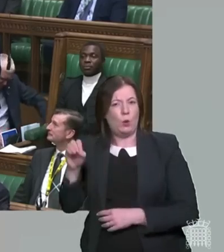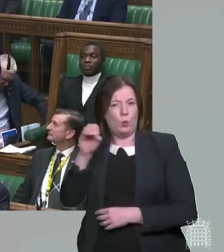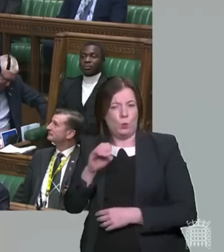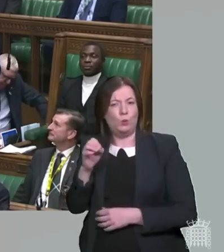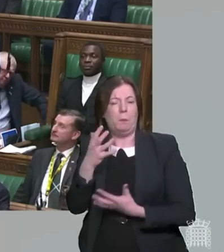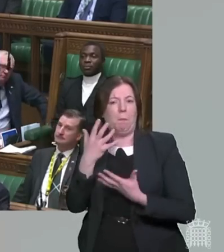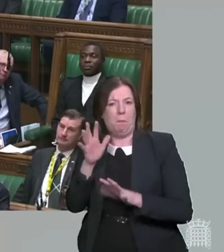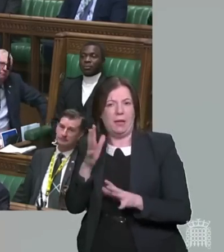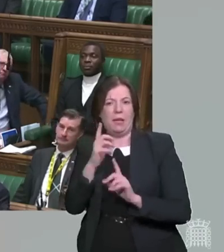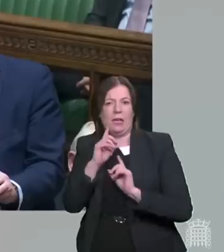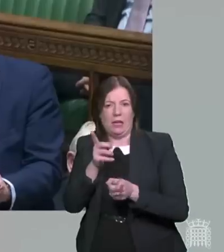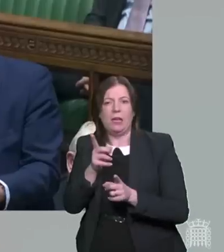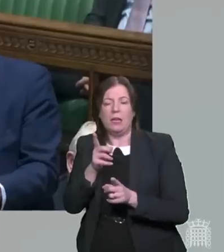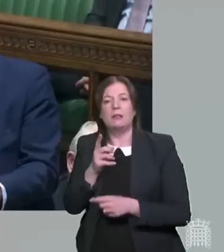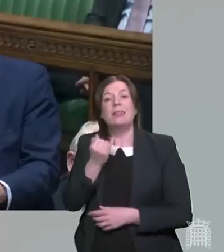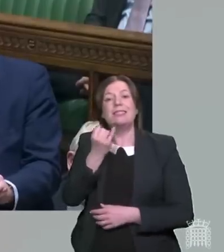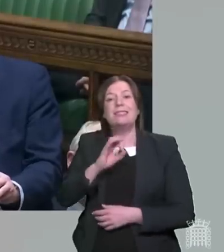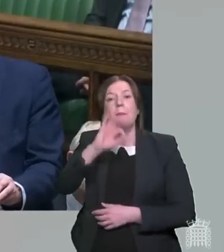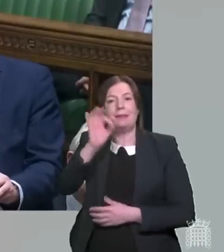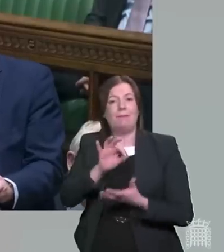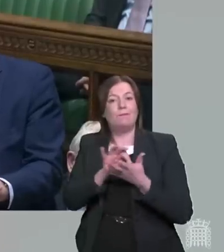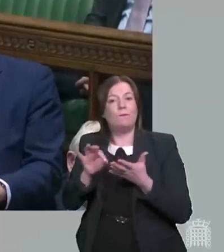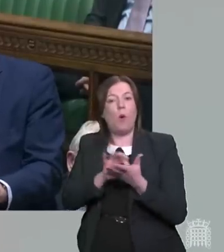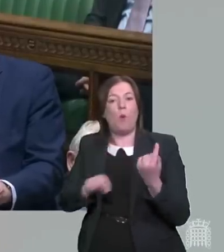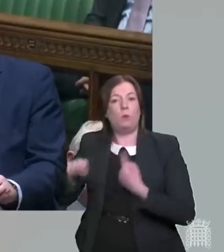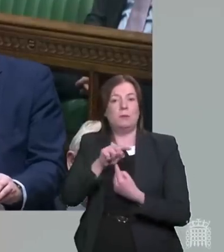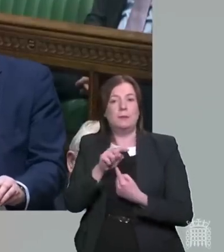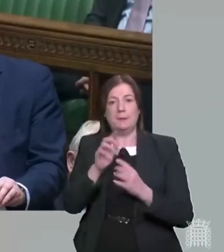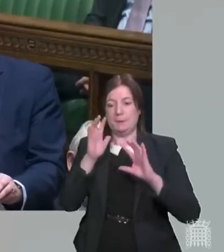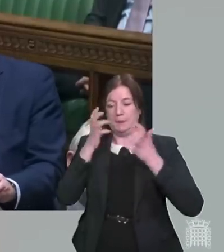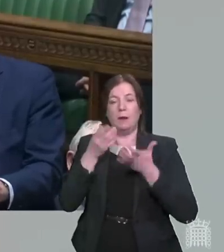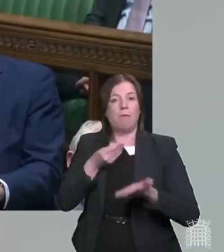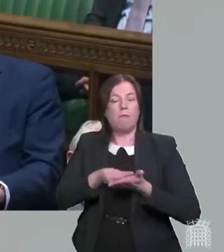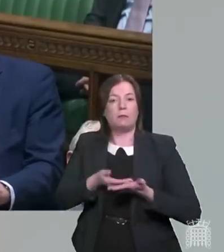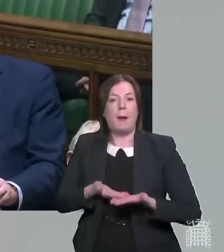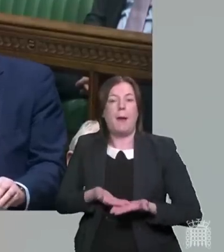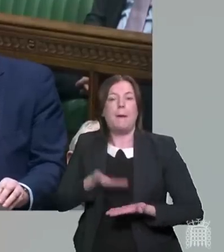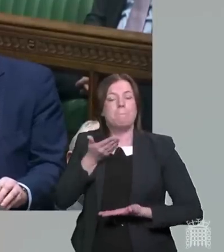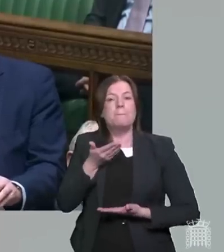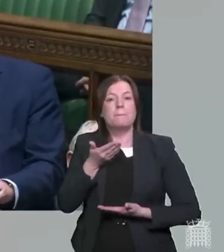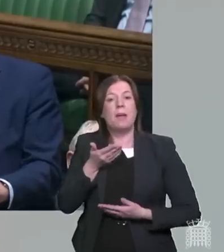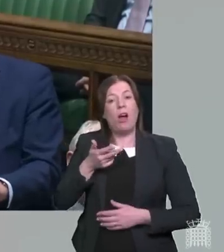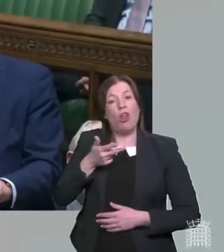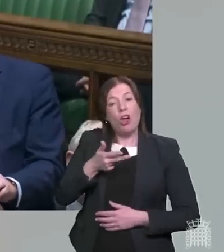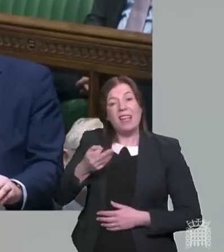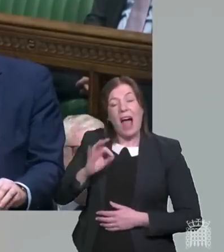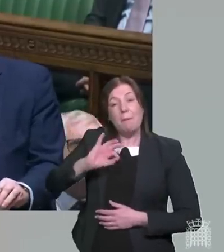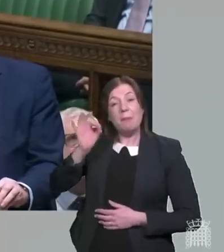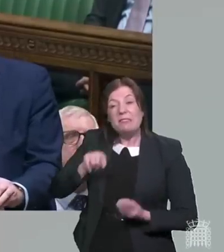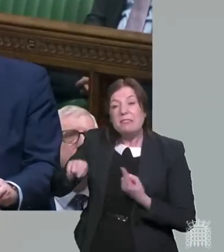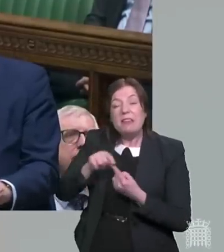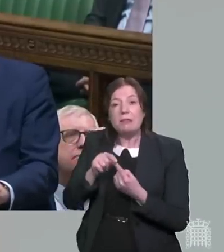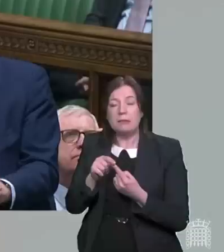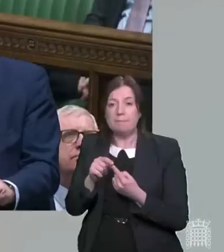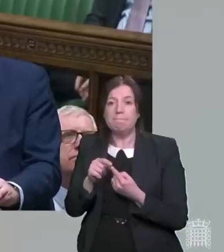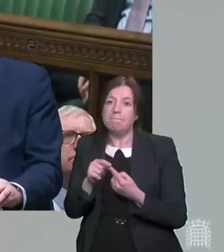of 2022, 60% of voters said their cost of living had increased, and 38% that their personal finances had